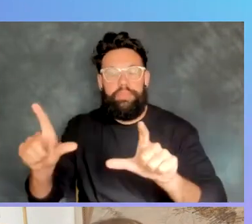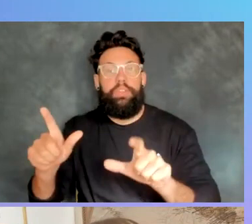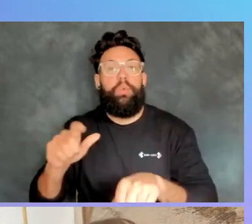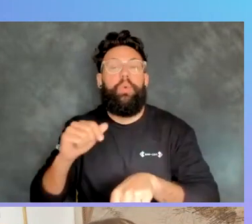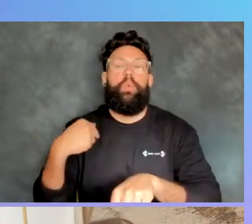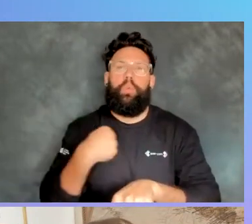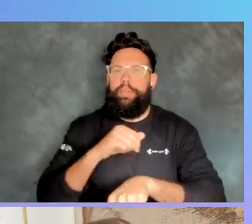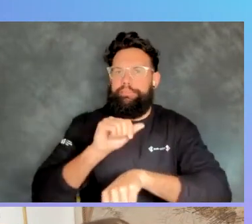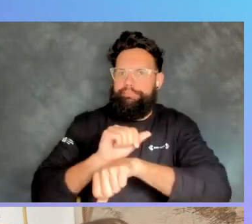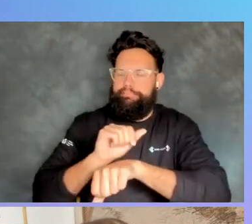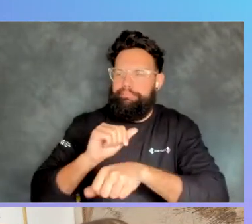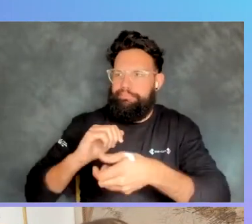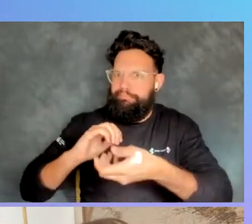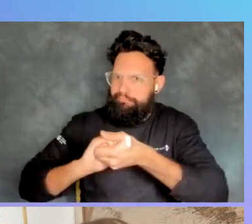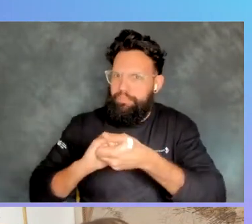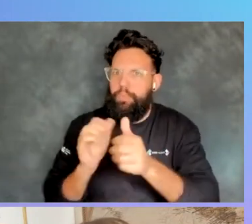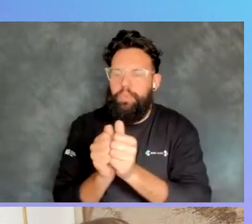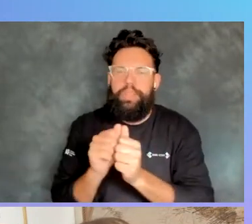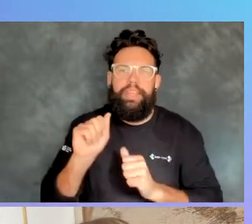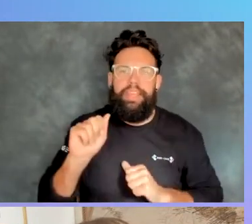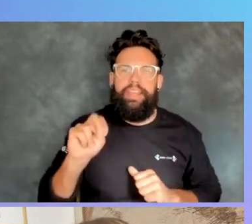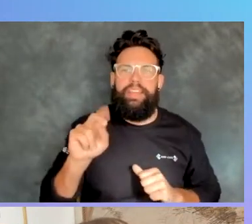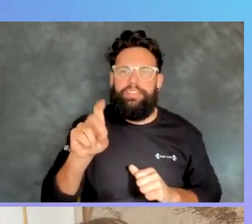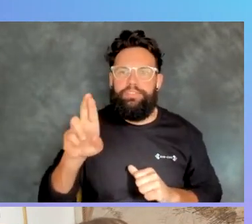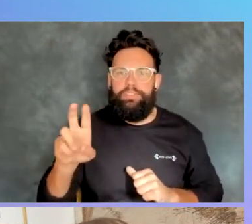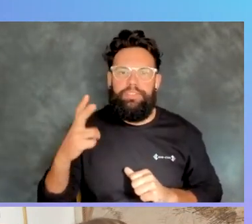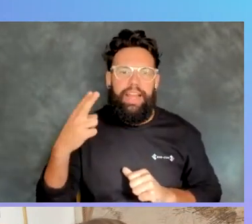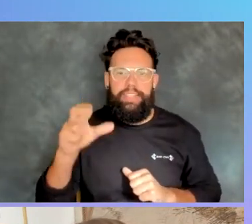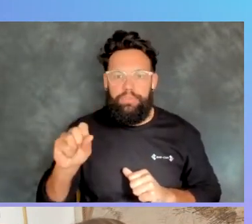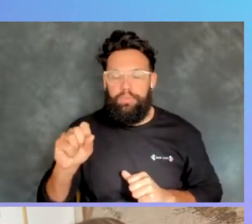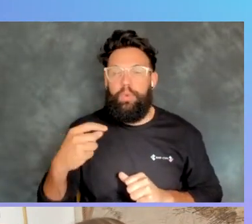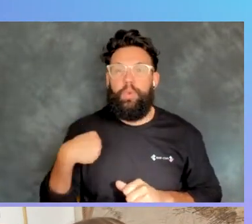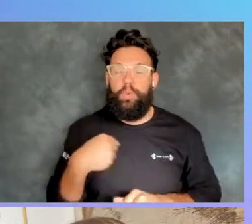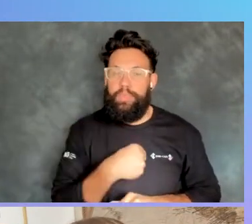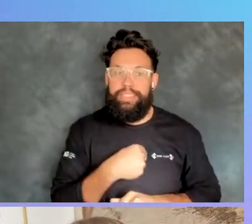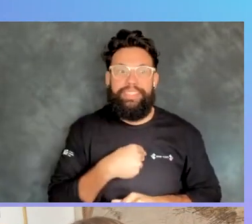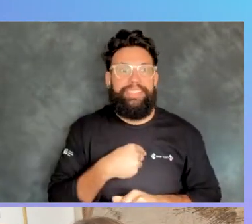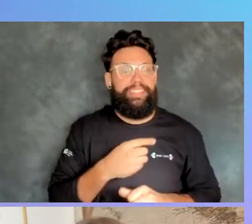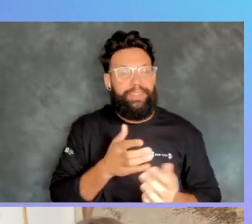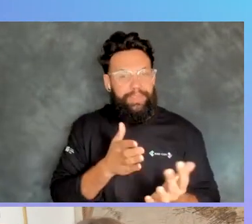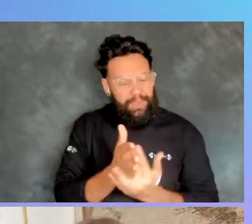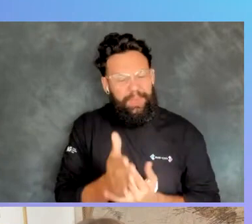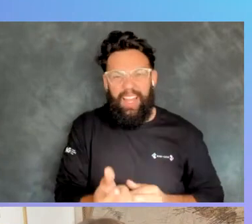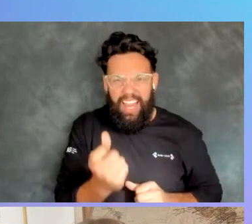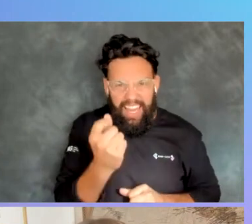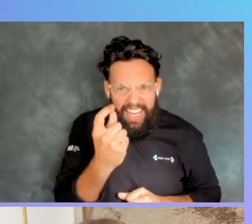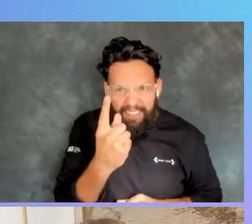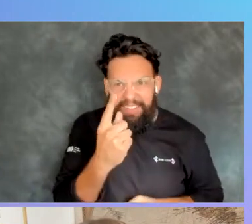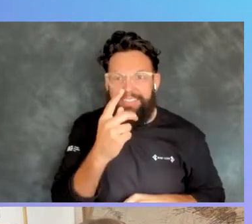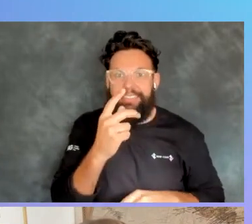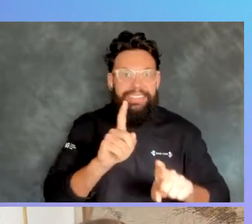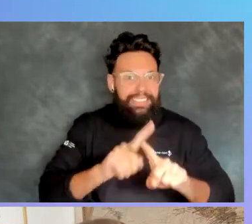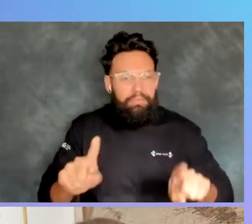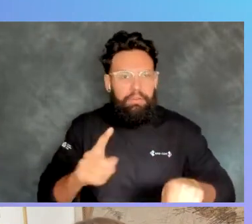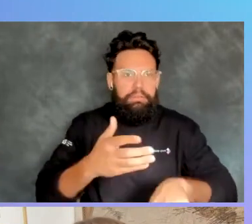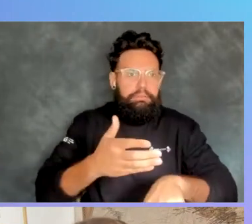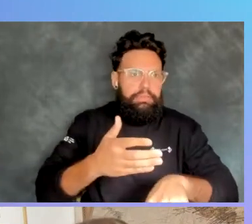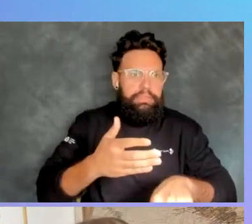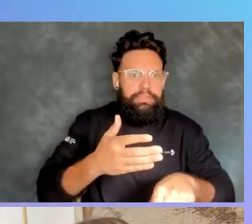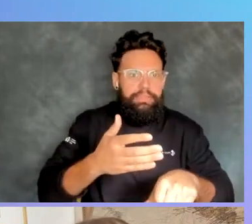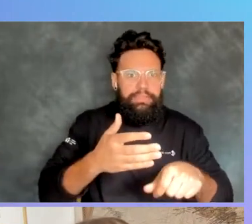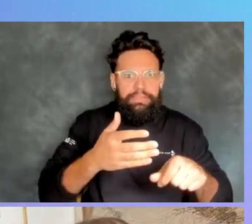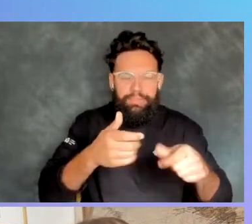11 iterations to produce a tactile schematic that was discernible and usable. The images on this slide show the